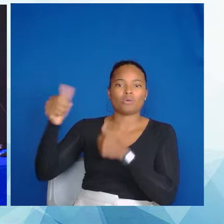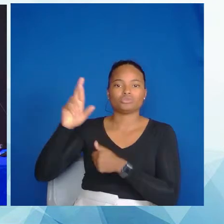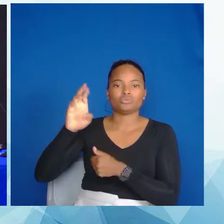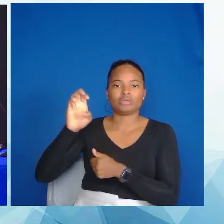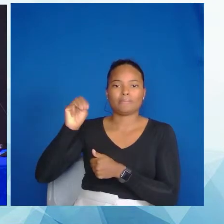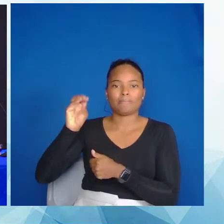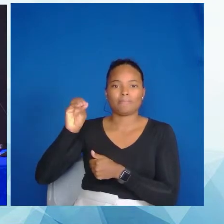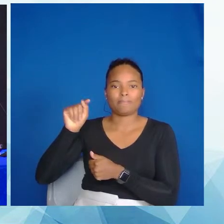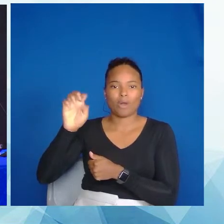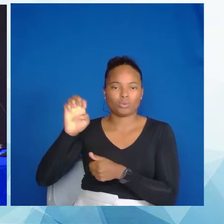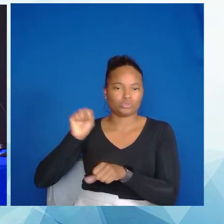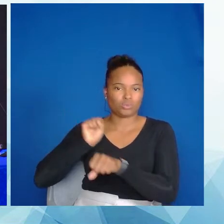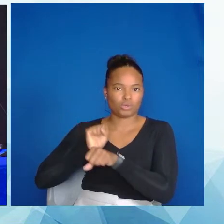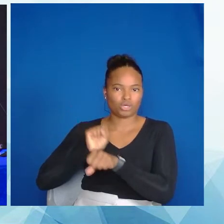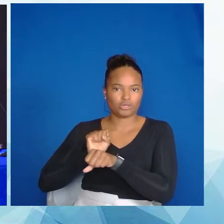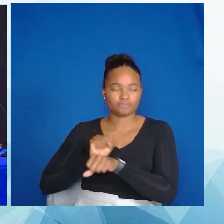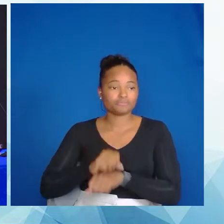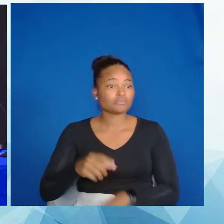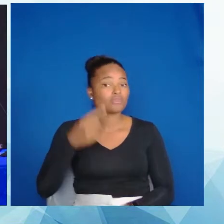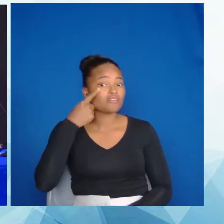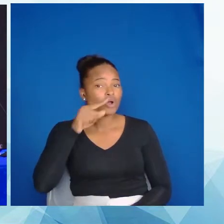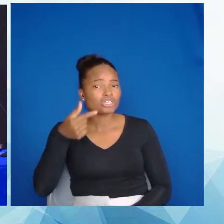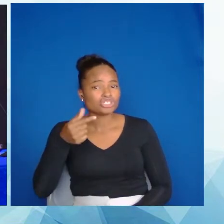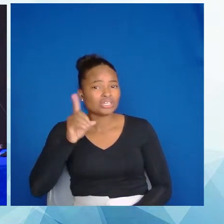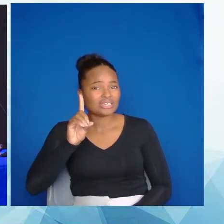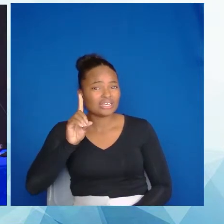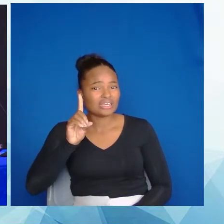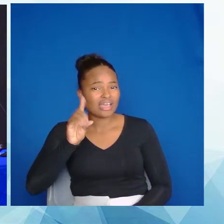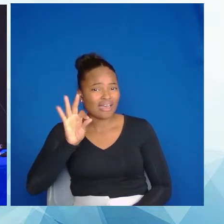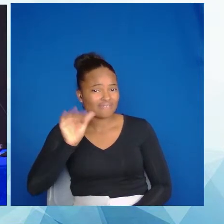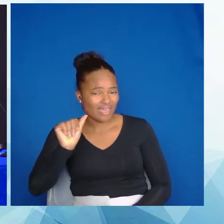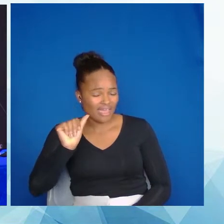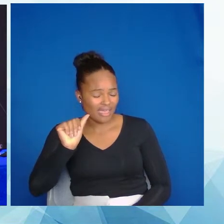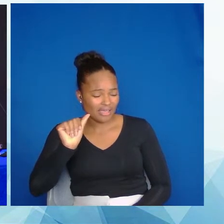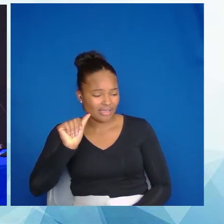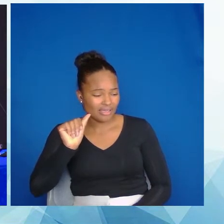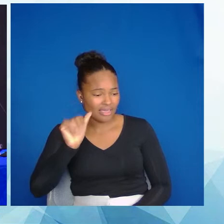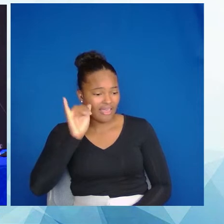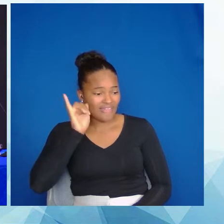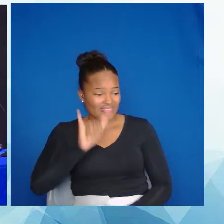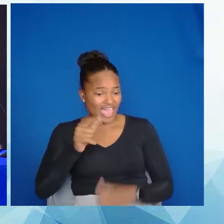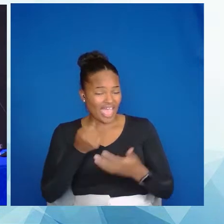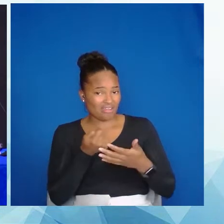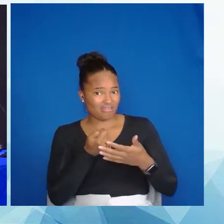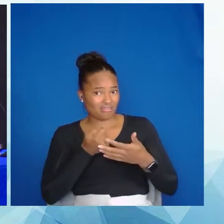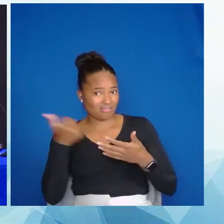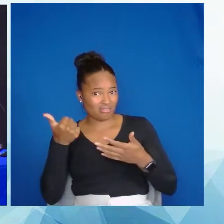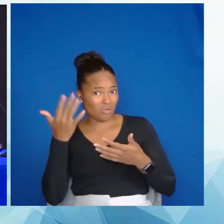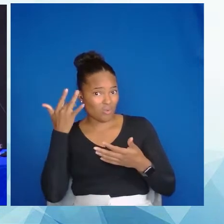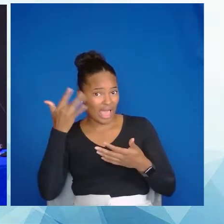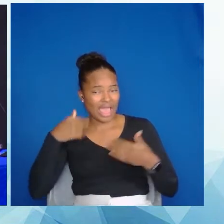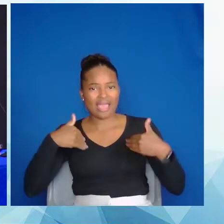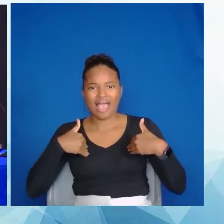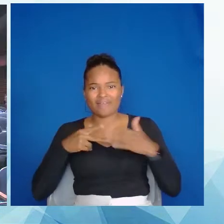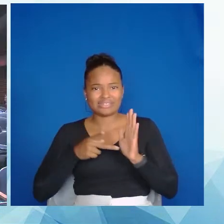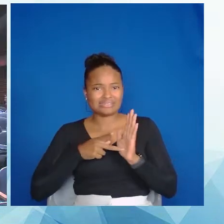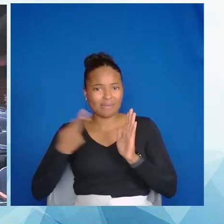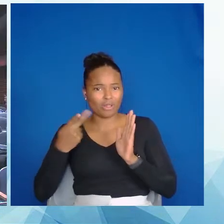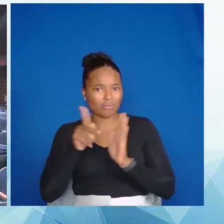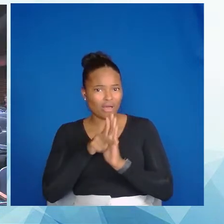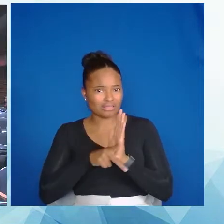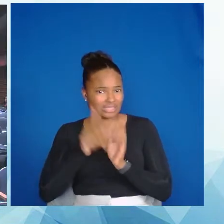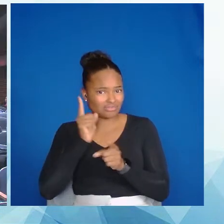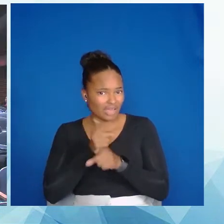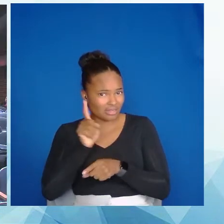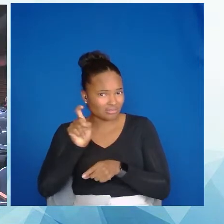I asked you a question on GDFA. That's being stricken because we have a duplicate policy, is that correct?